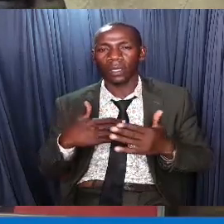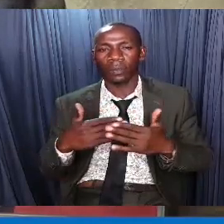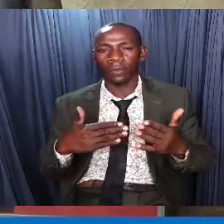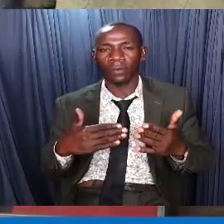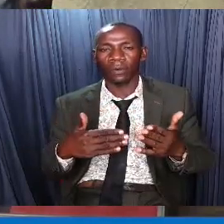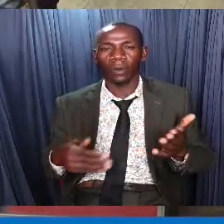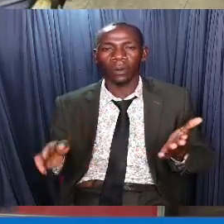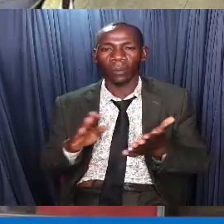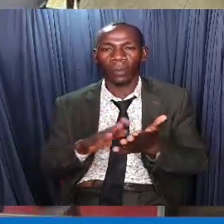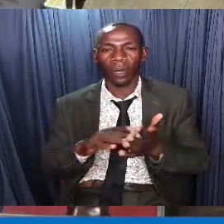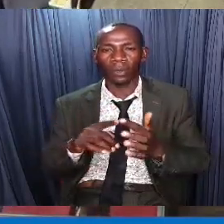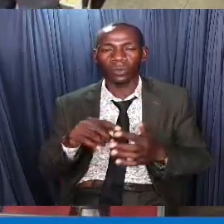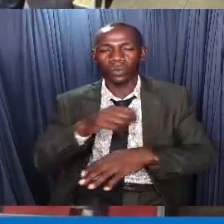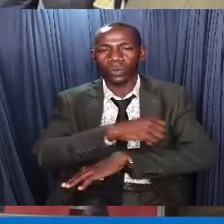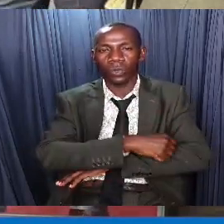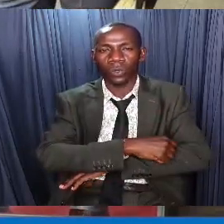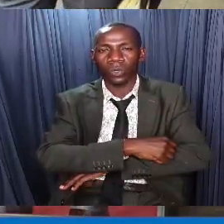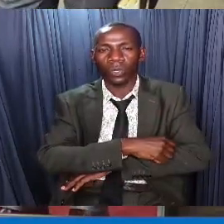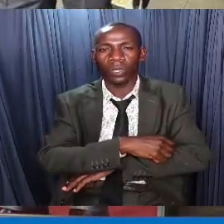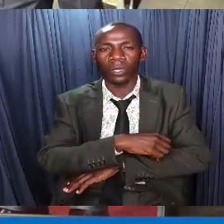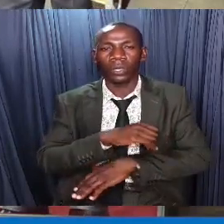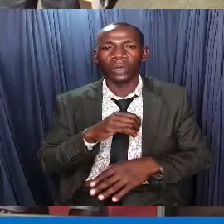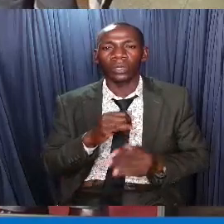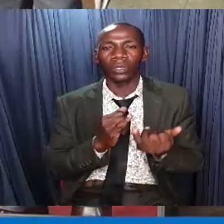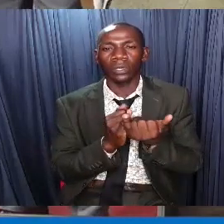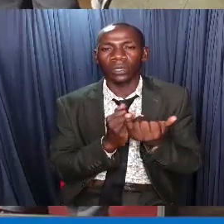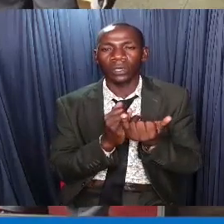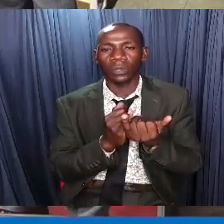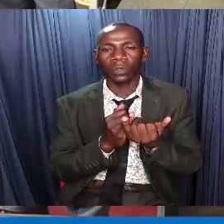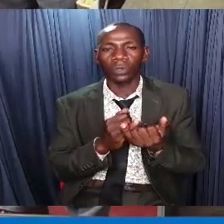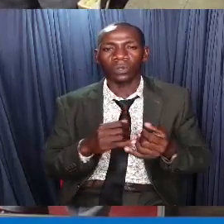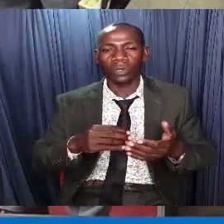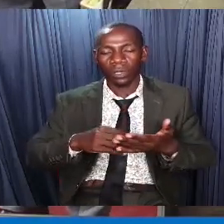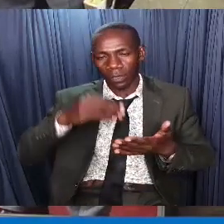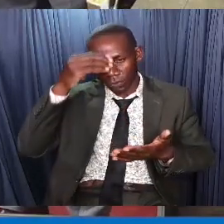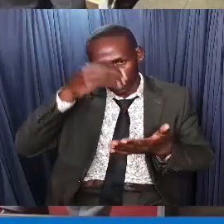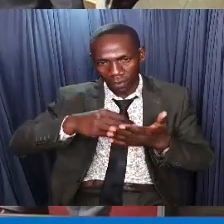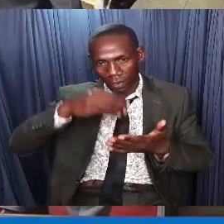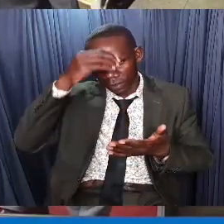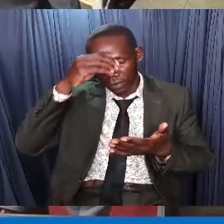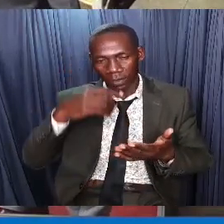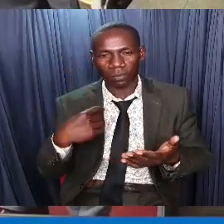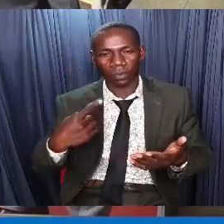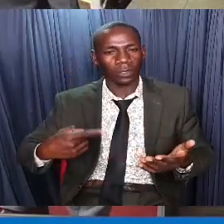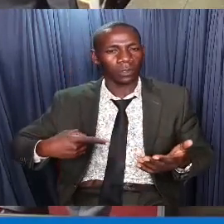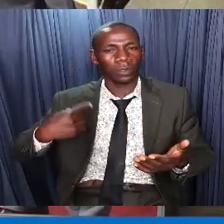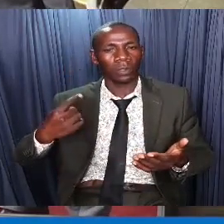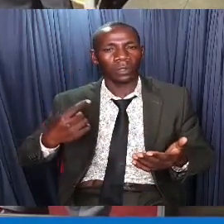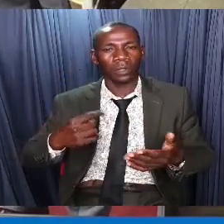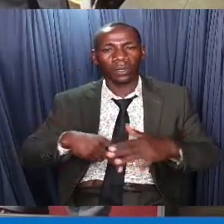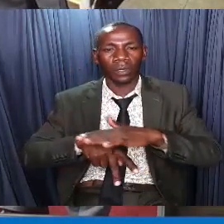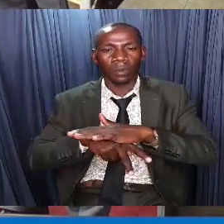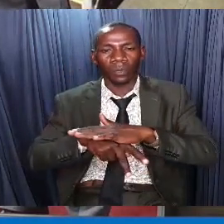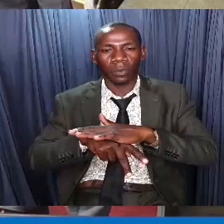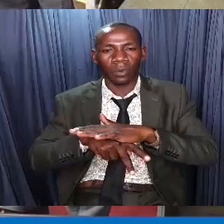ujaenda kusoma. Before you go to. Kulikuwa jumamosi tunaenda kujisomesha wenyewe hesabu. We used to go for personal studies, mathematics. Shule ya primary